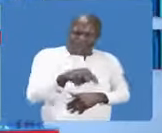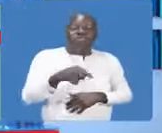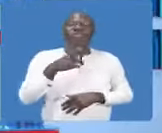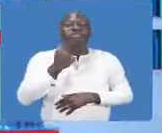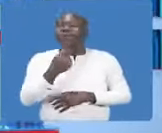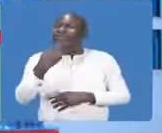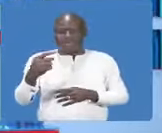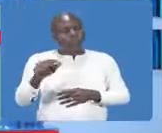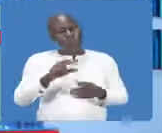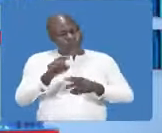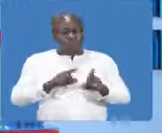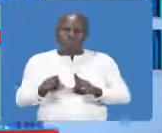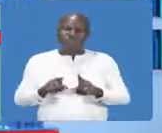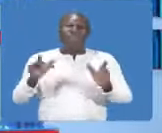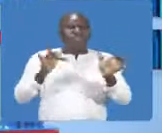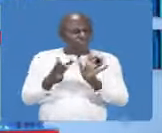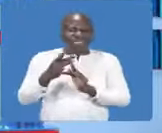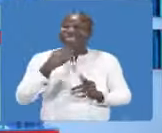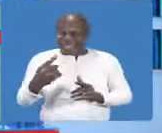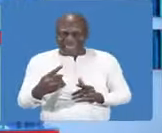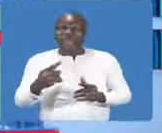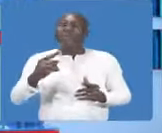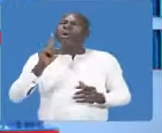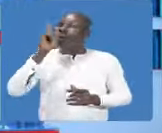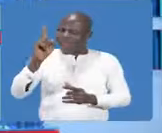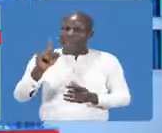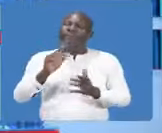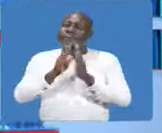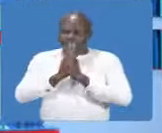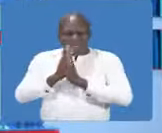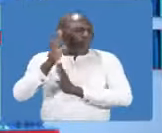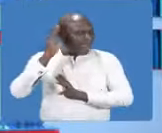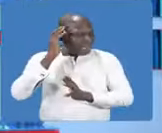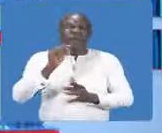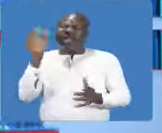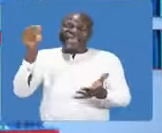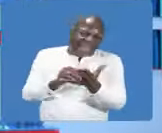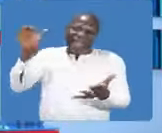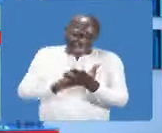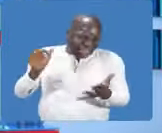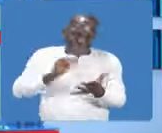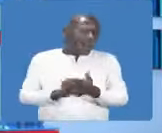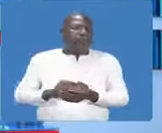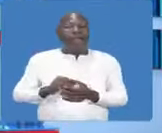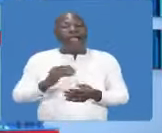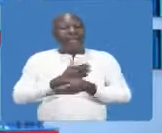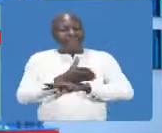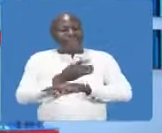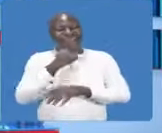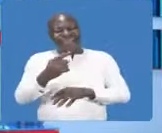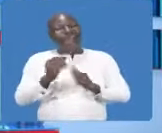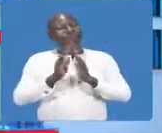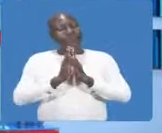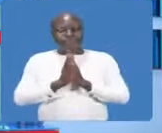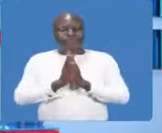momo? Yes, the mamma mop was a miss of Yana, sir. And I had the Timu. And now you're where we are, was a